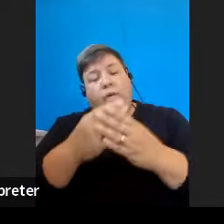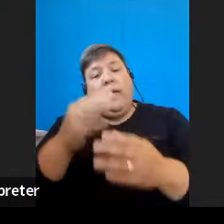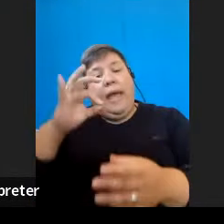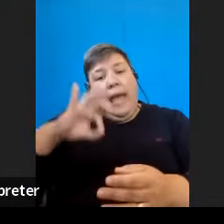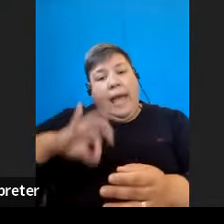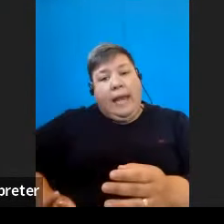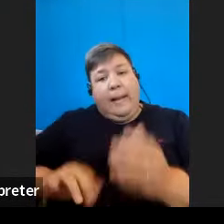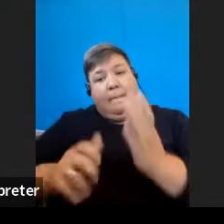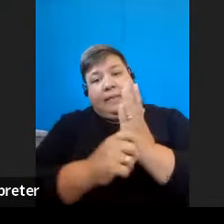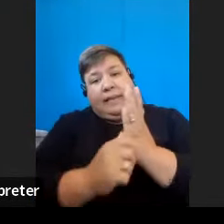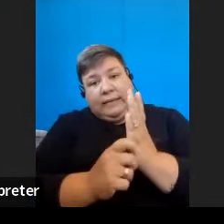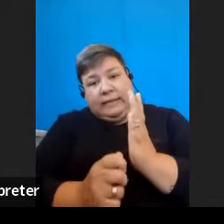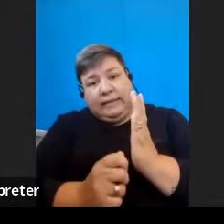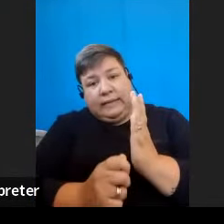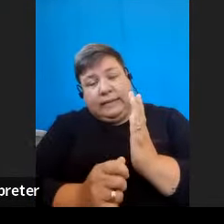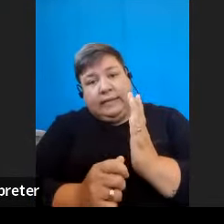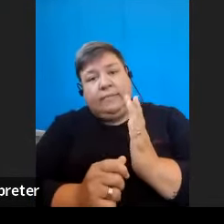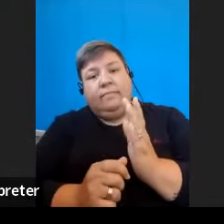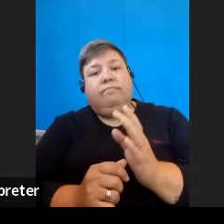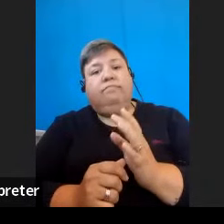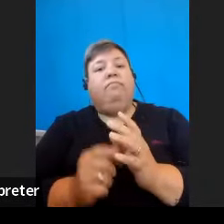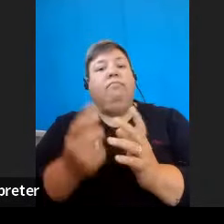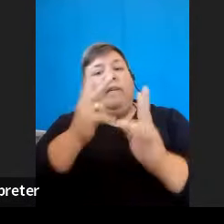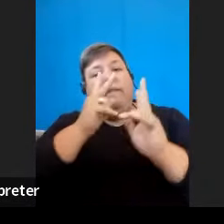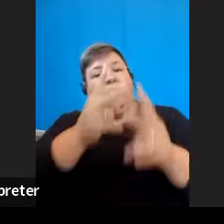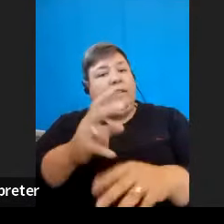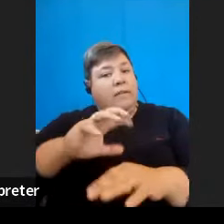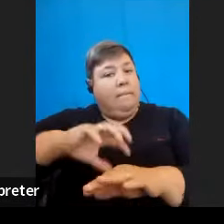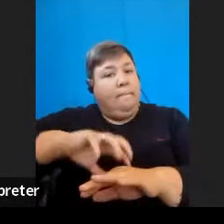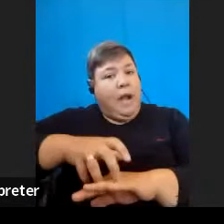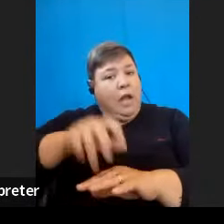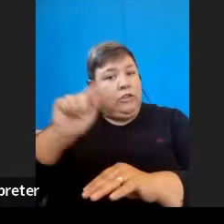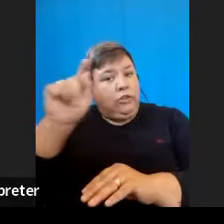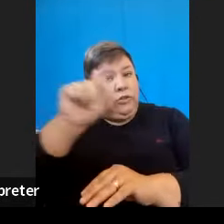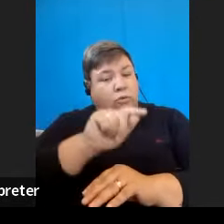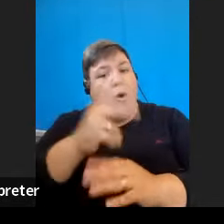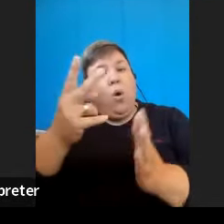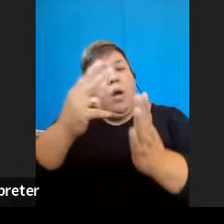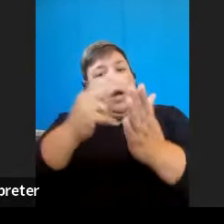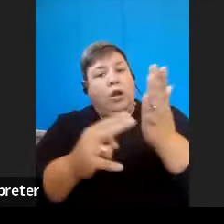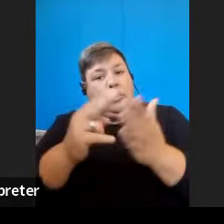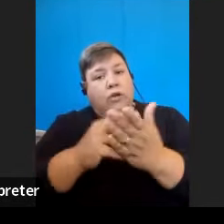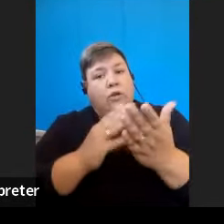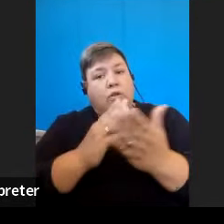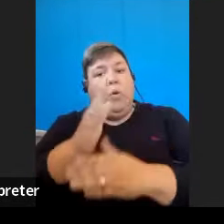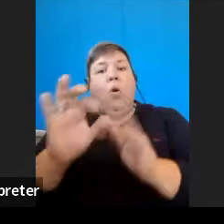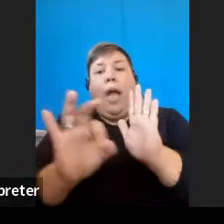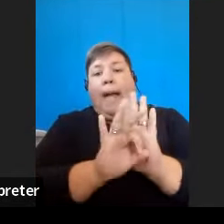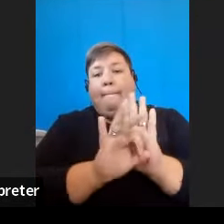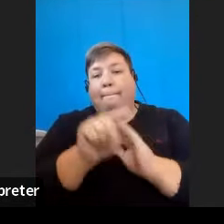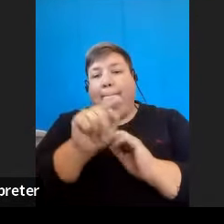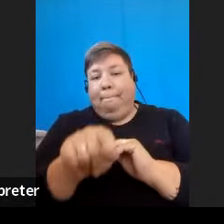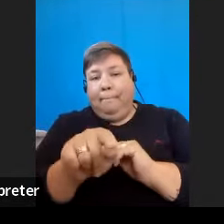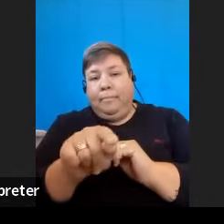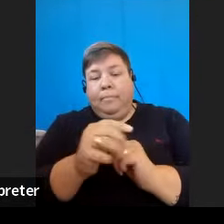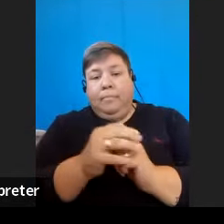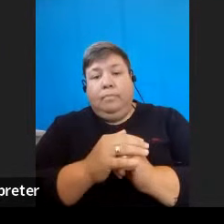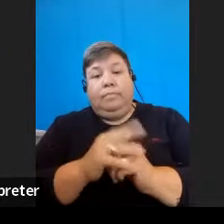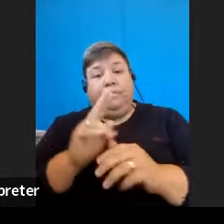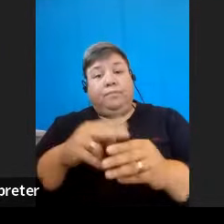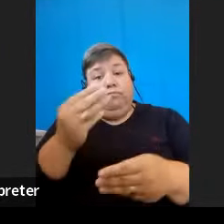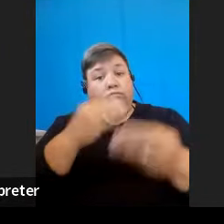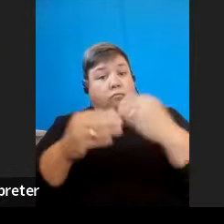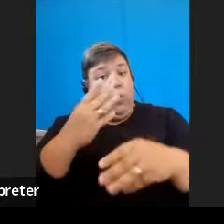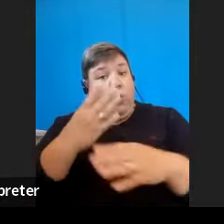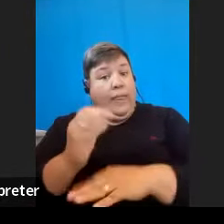You will either visit our branch or you can register through Mobi app. If you are trading as a